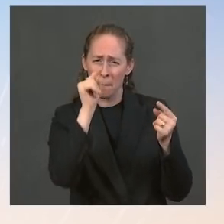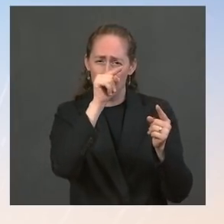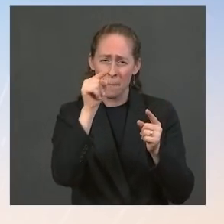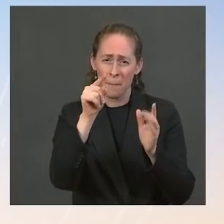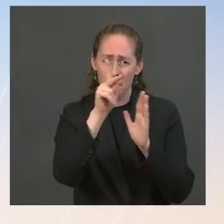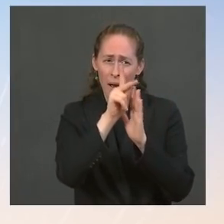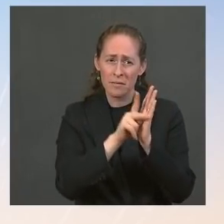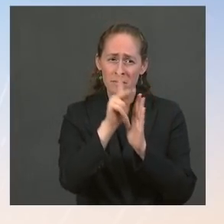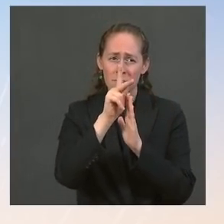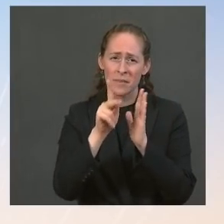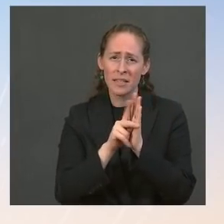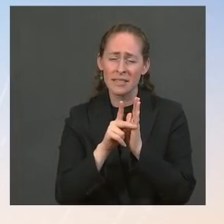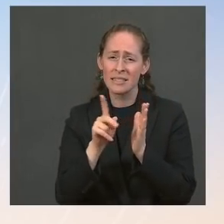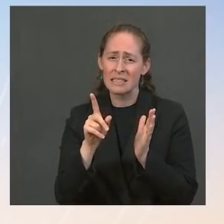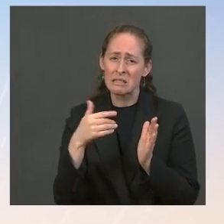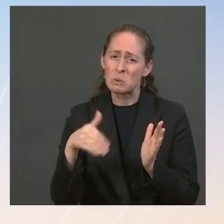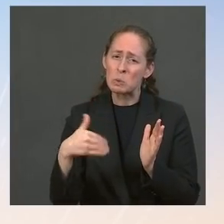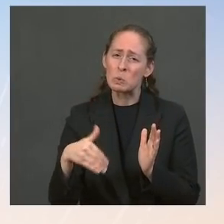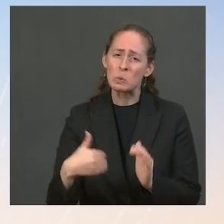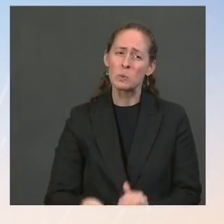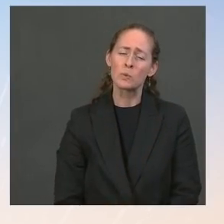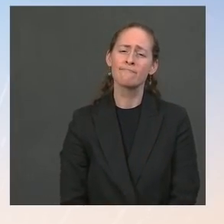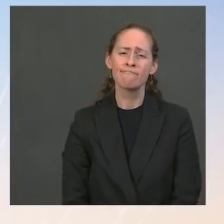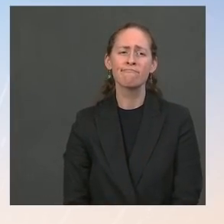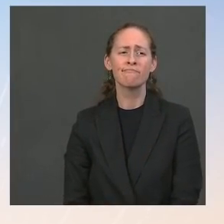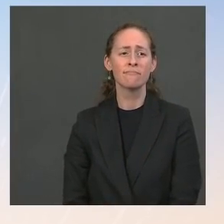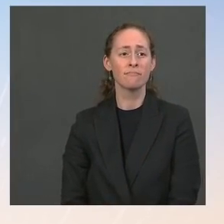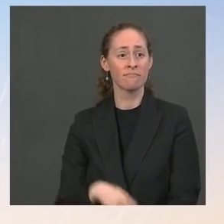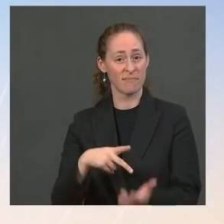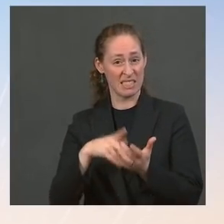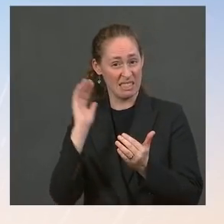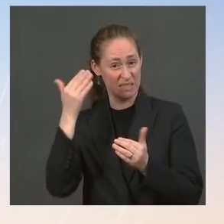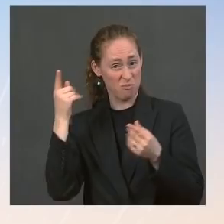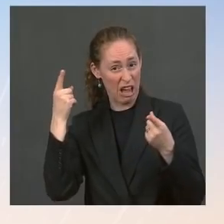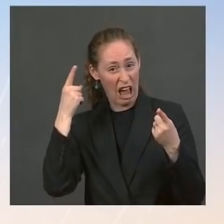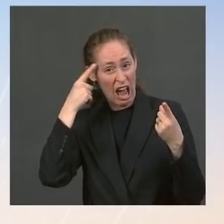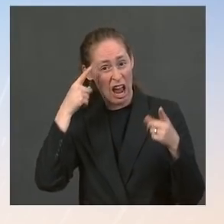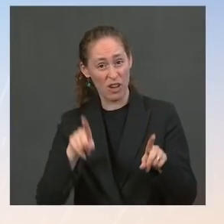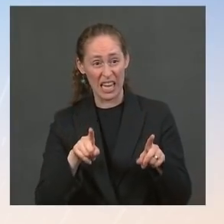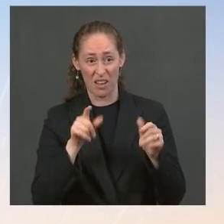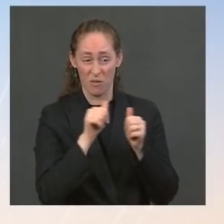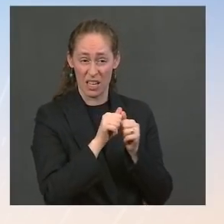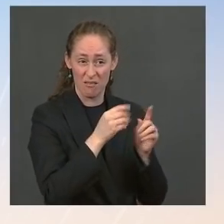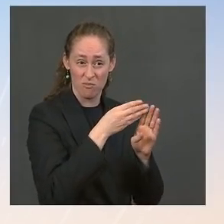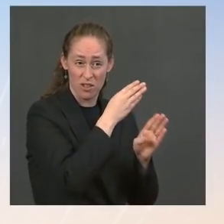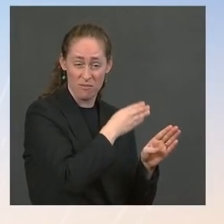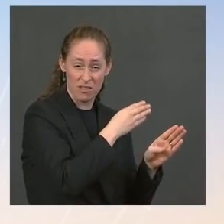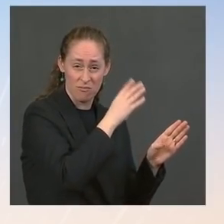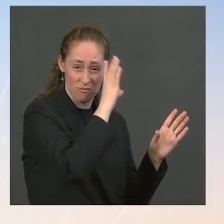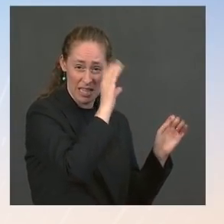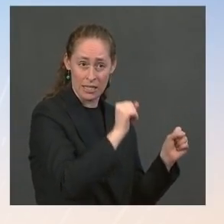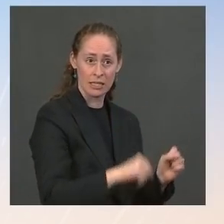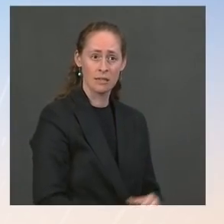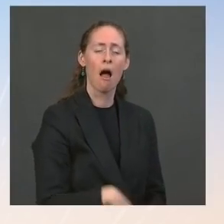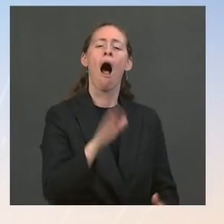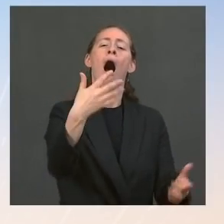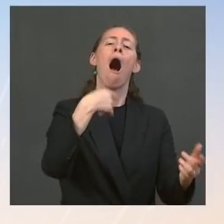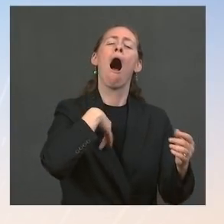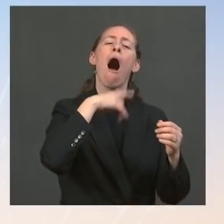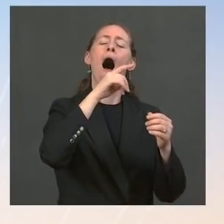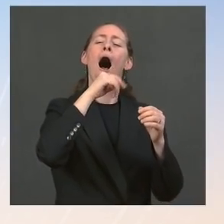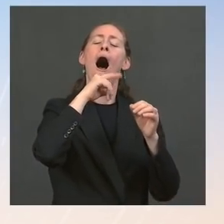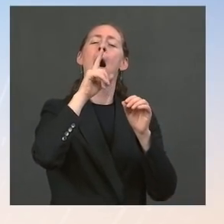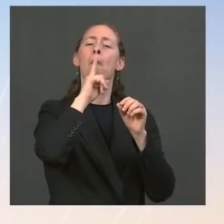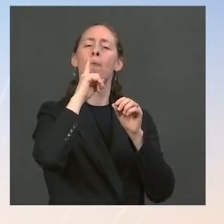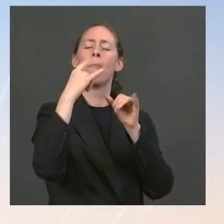is in agreement with the former president? So just for the sake of argument here, not argument, but discussion, beyond